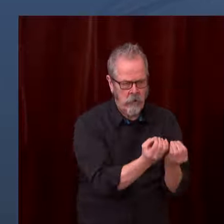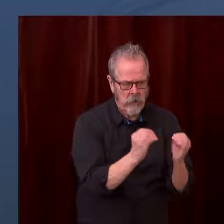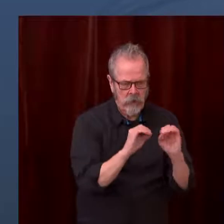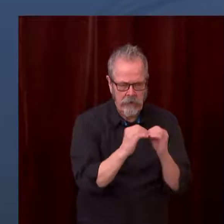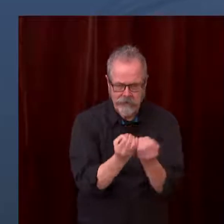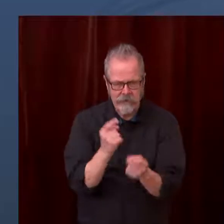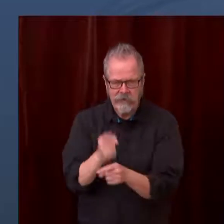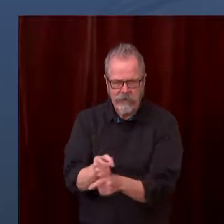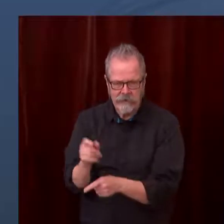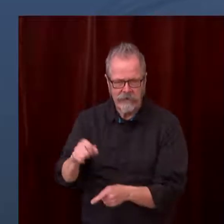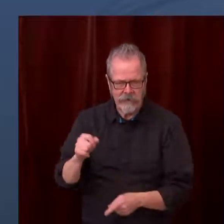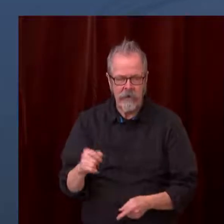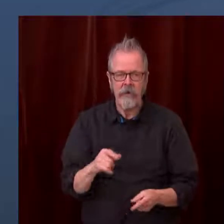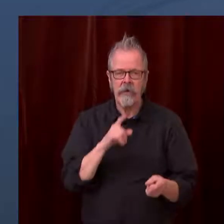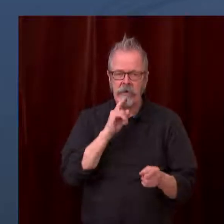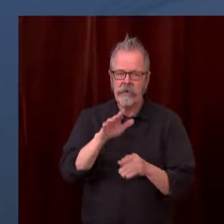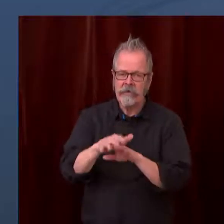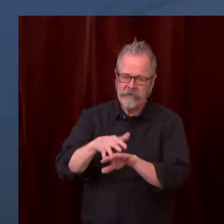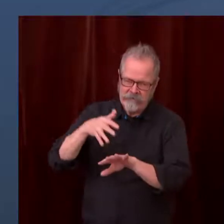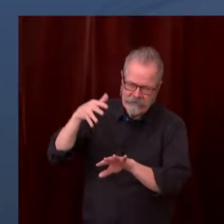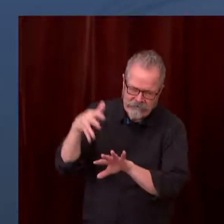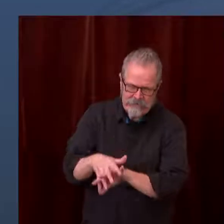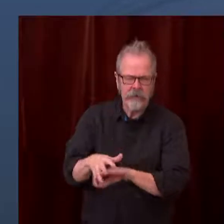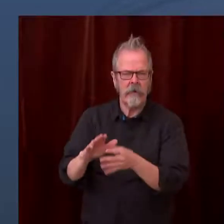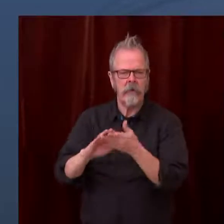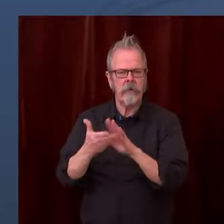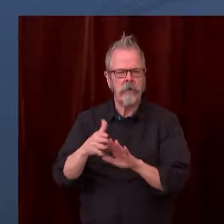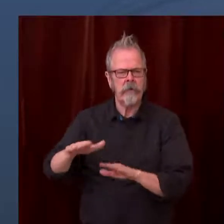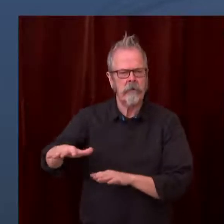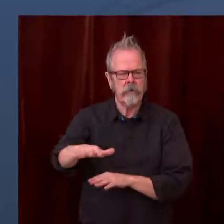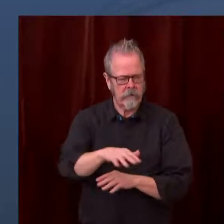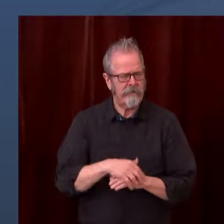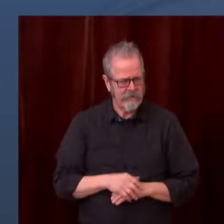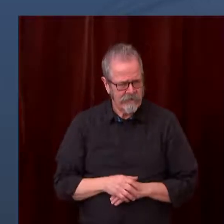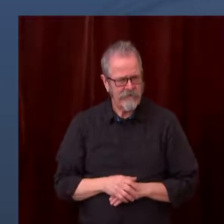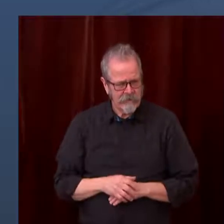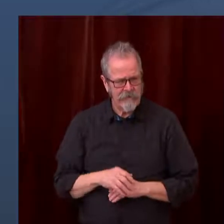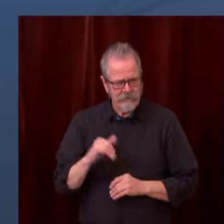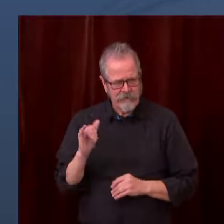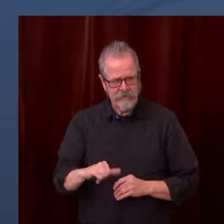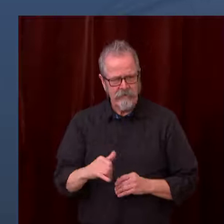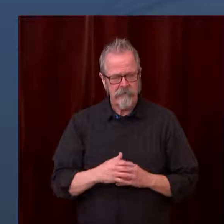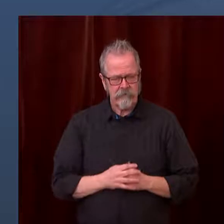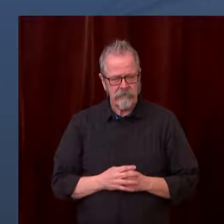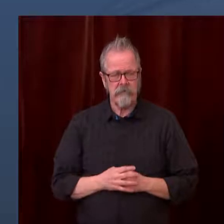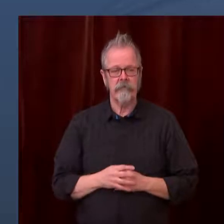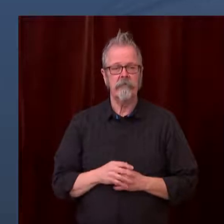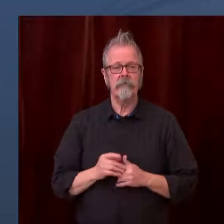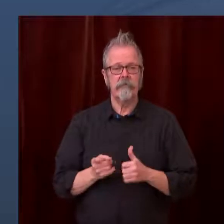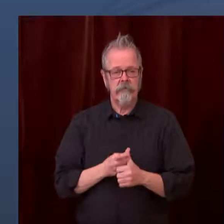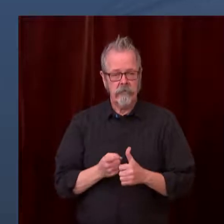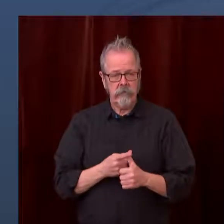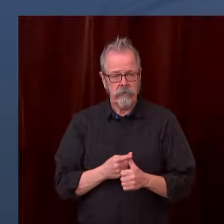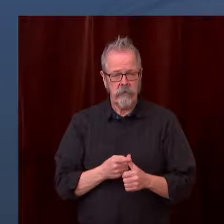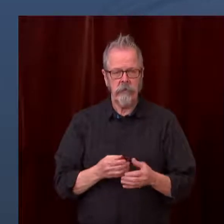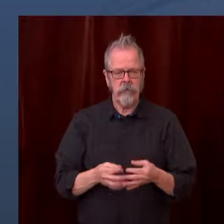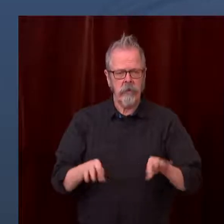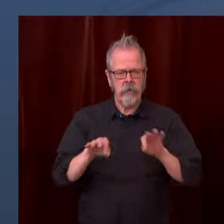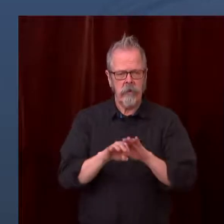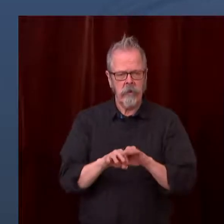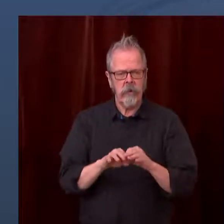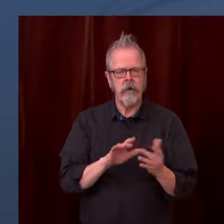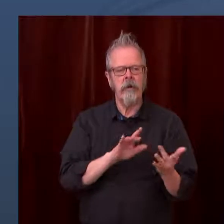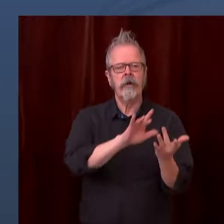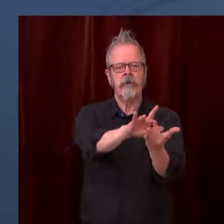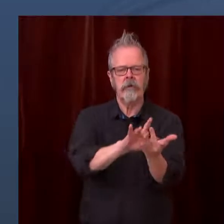So the first and foremost thing is the outreach. In fact, this week coming, I'll be doing a town hall